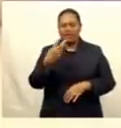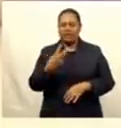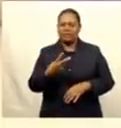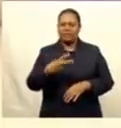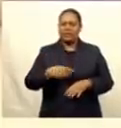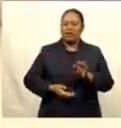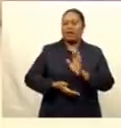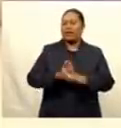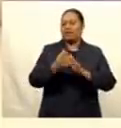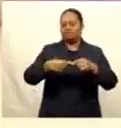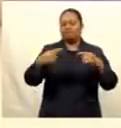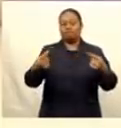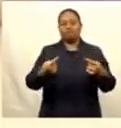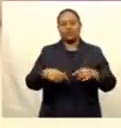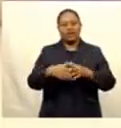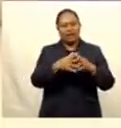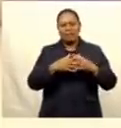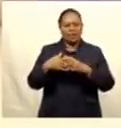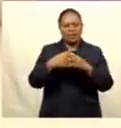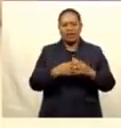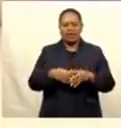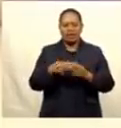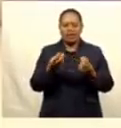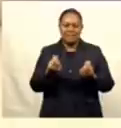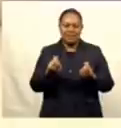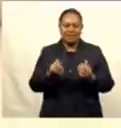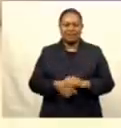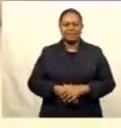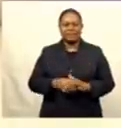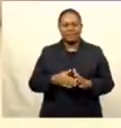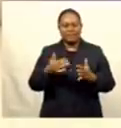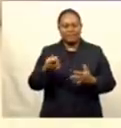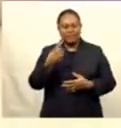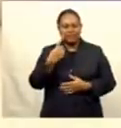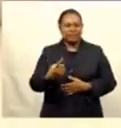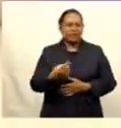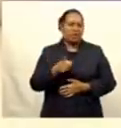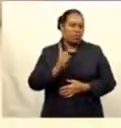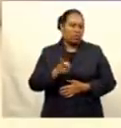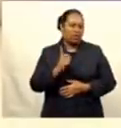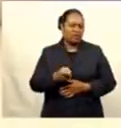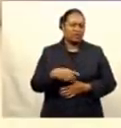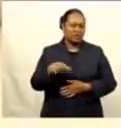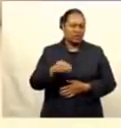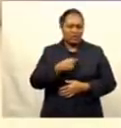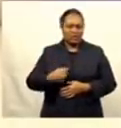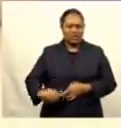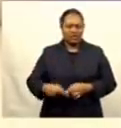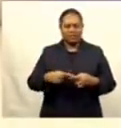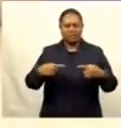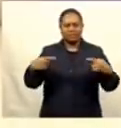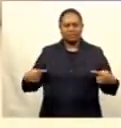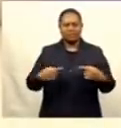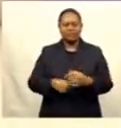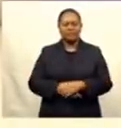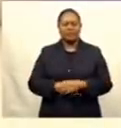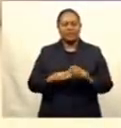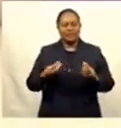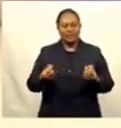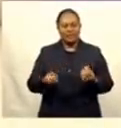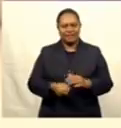high against the US dollar before falling back, following a chorus of warnings from Chinese officials against speculative bets on the